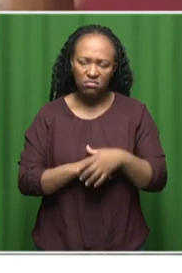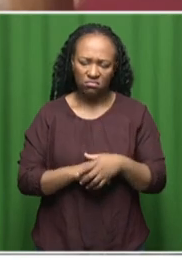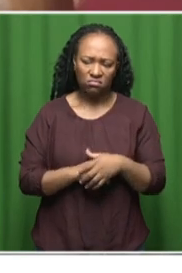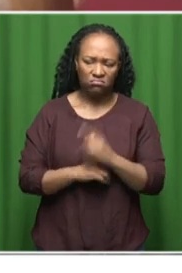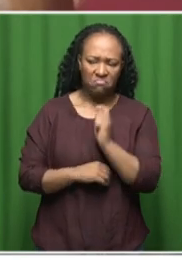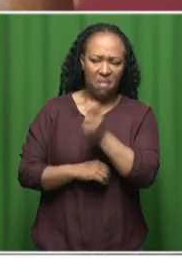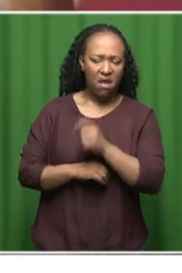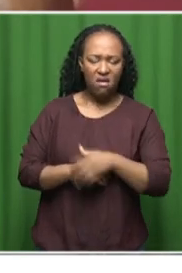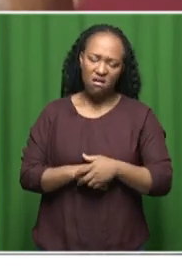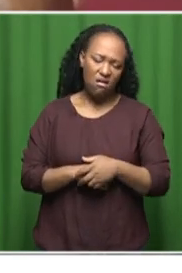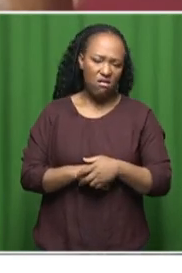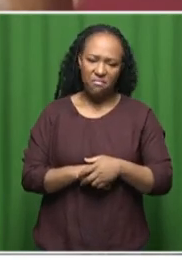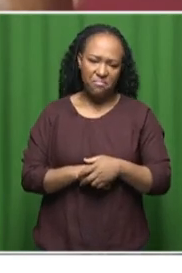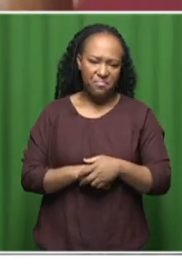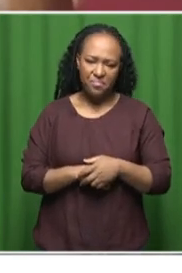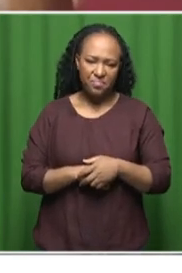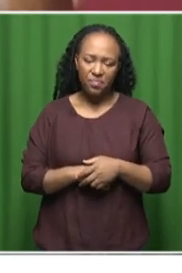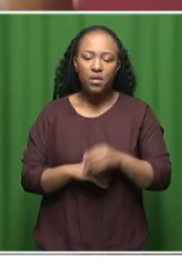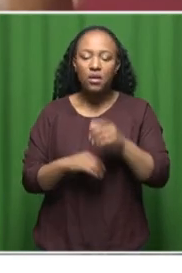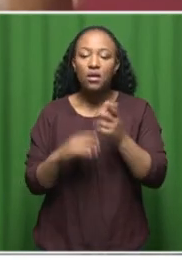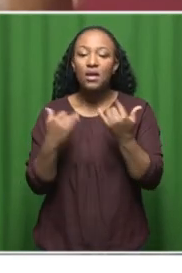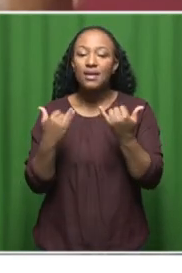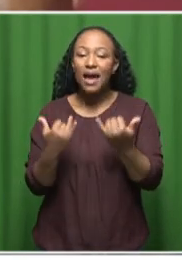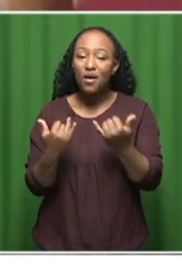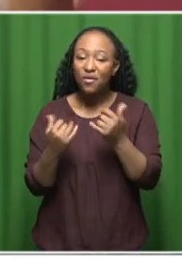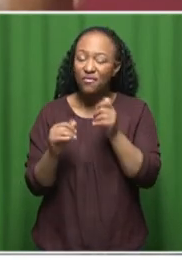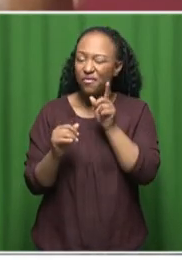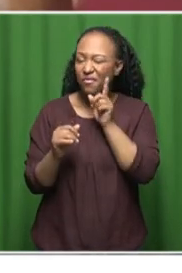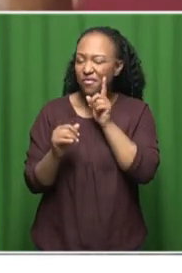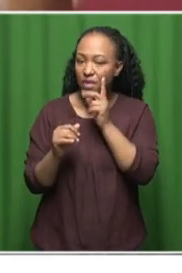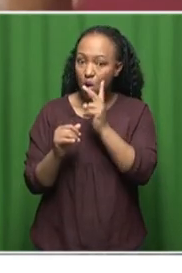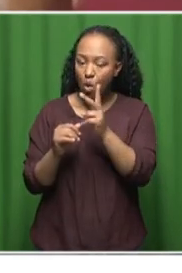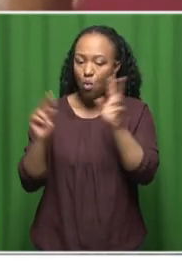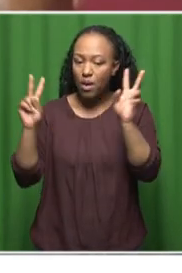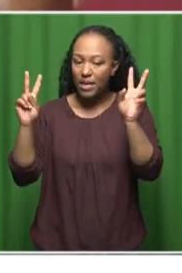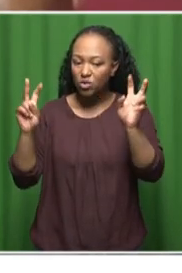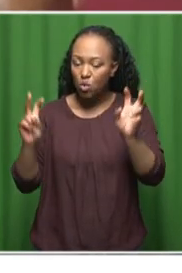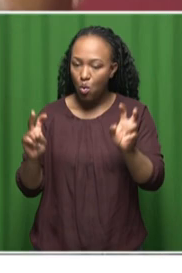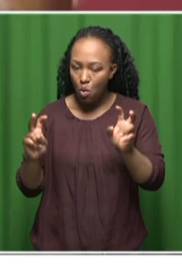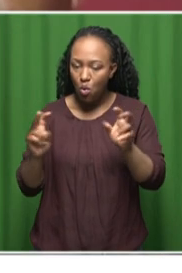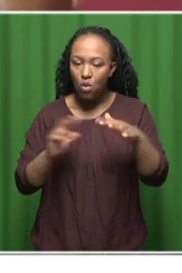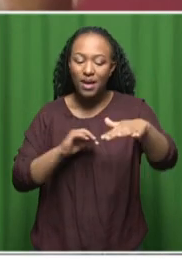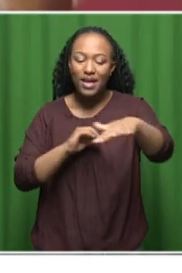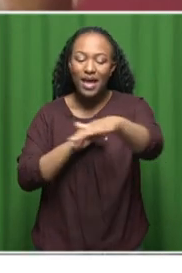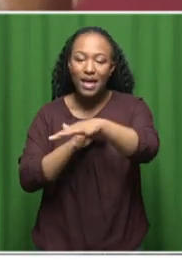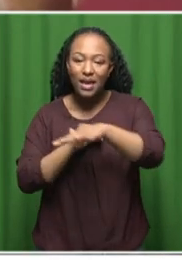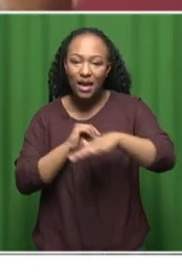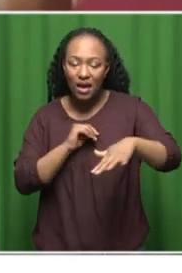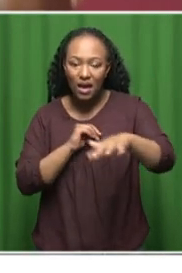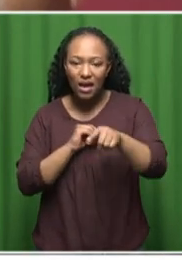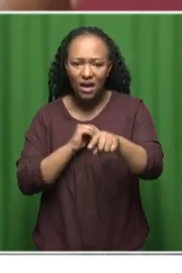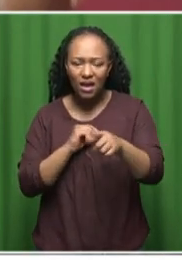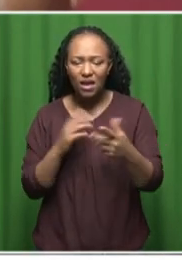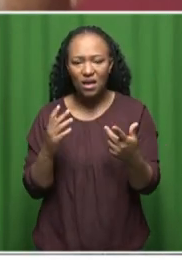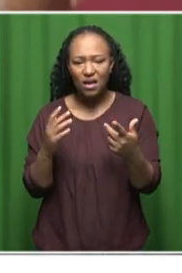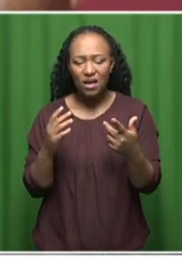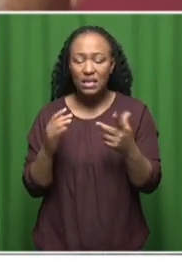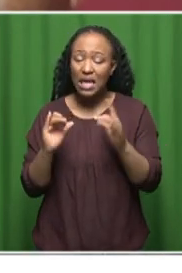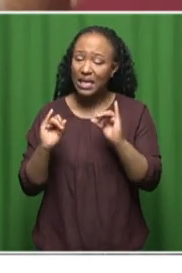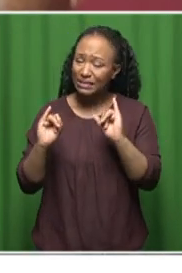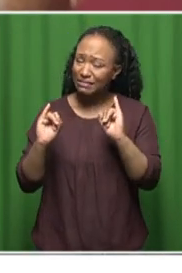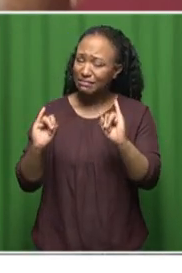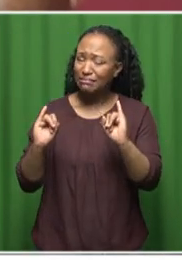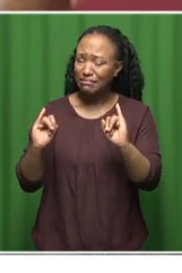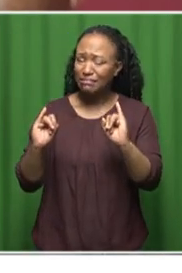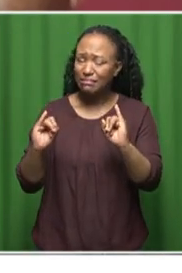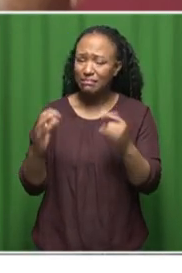do it. And I mean, when you look at the issues that are affecting these areas, they're dire. And